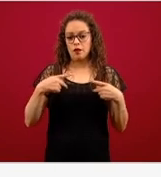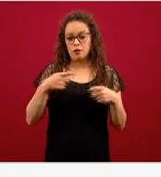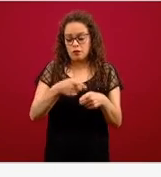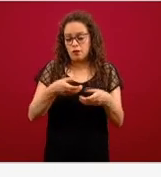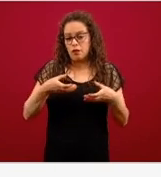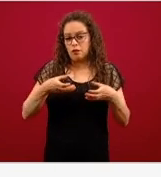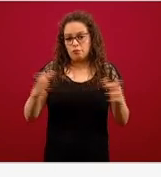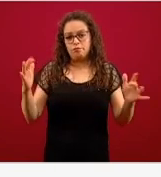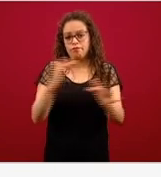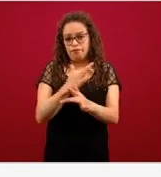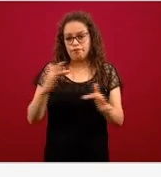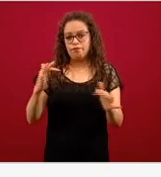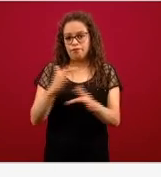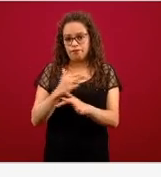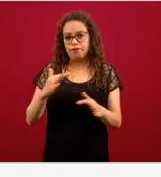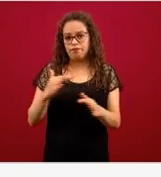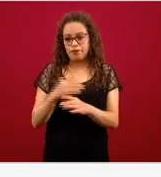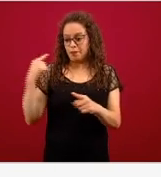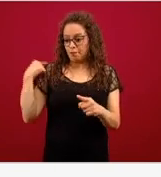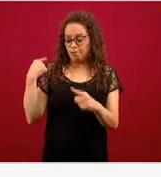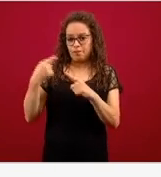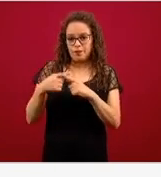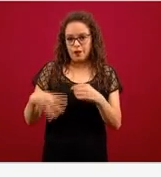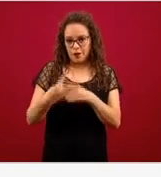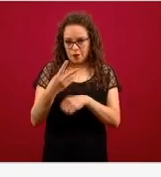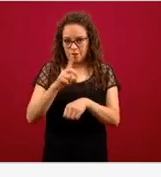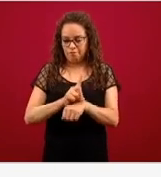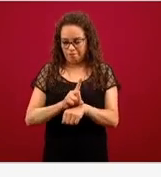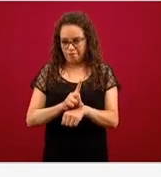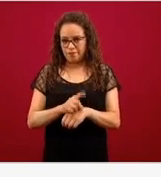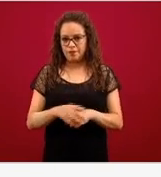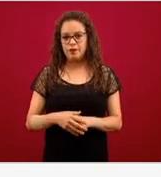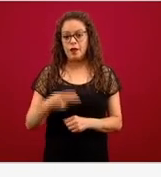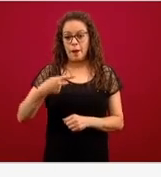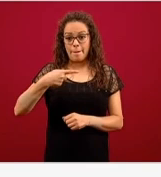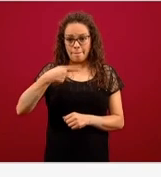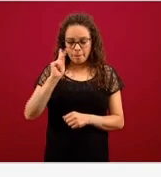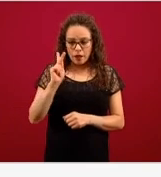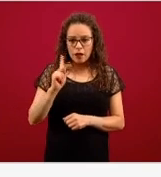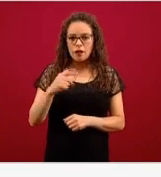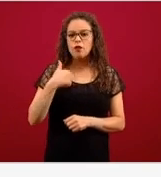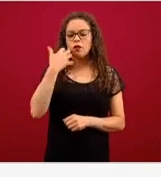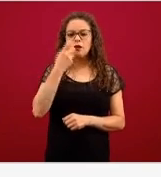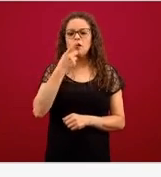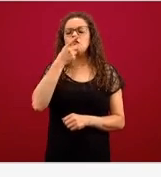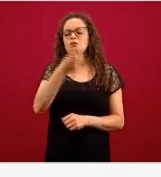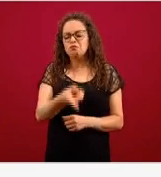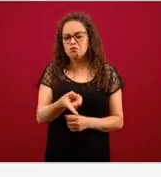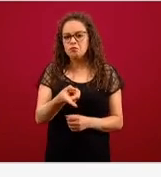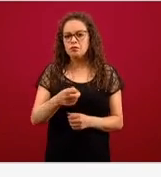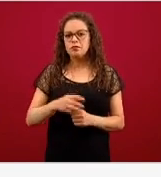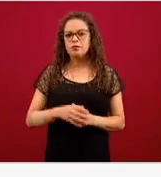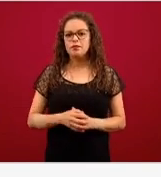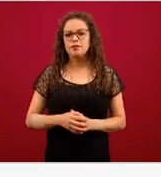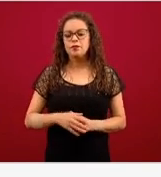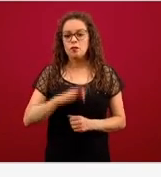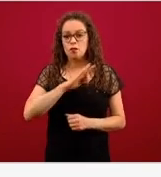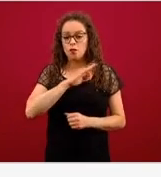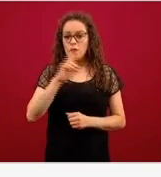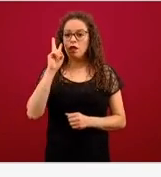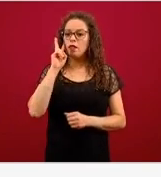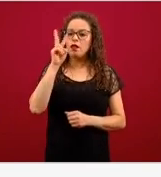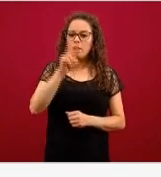have estimated that there's been a 57% decrease in mobility